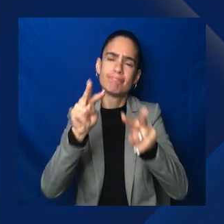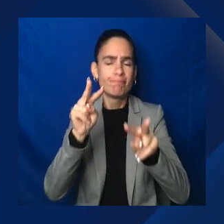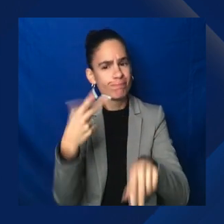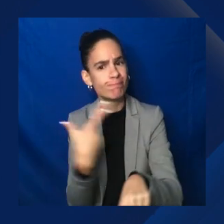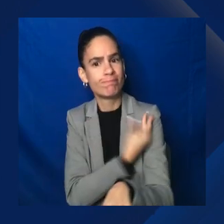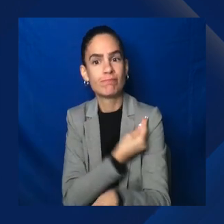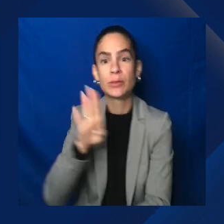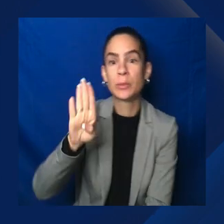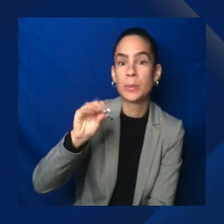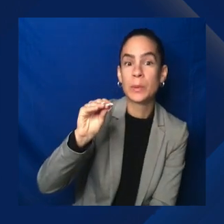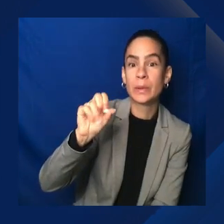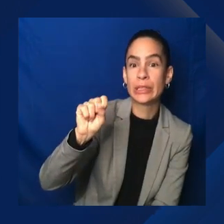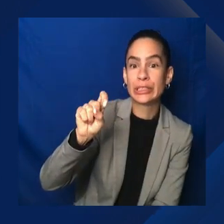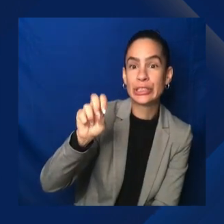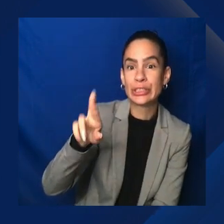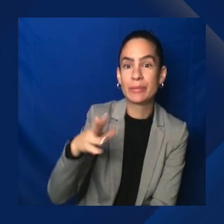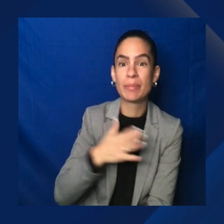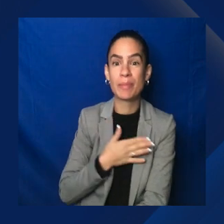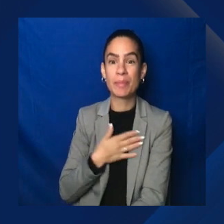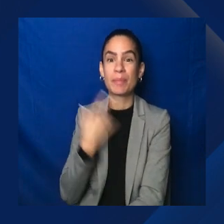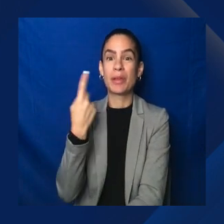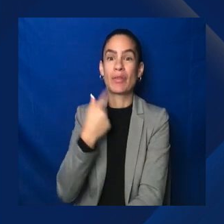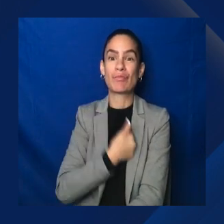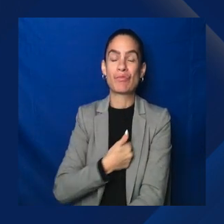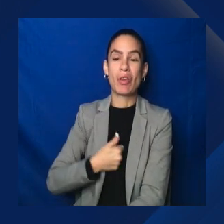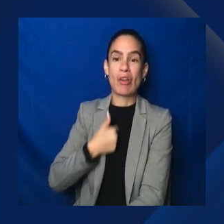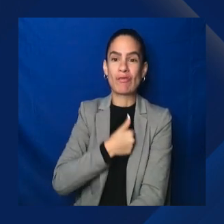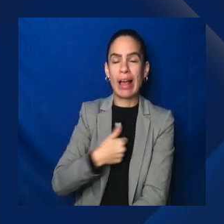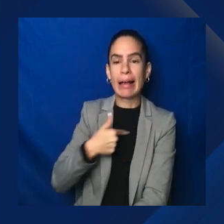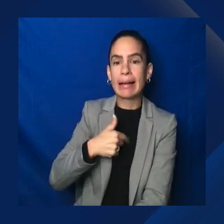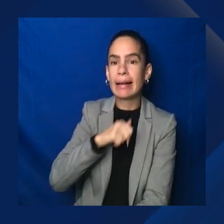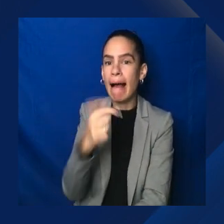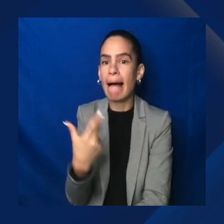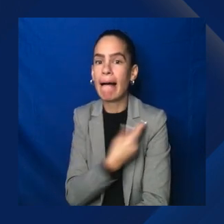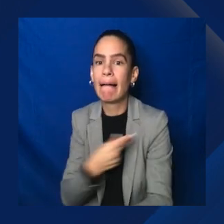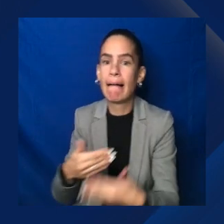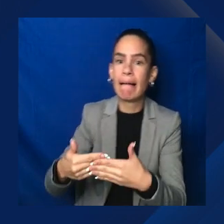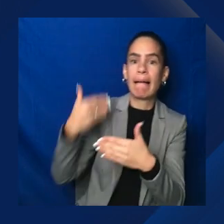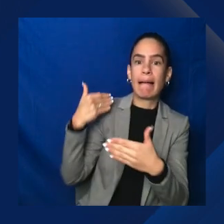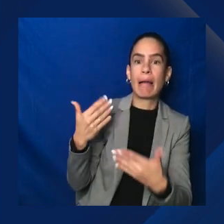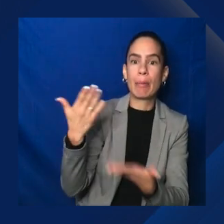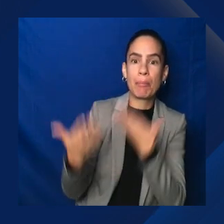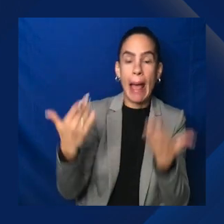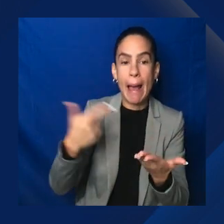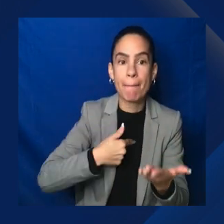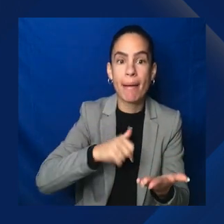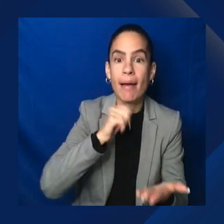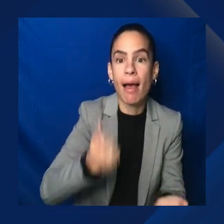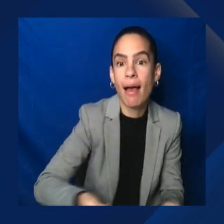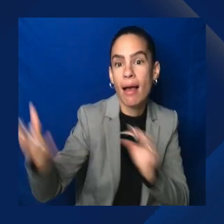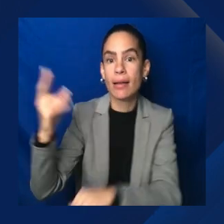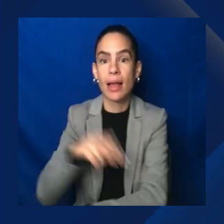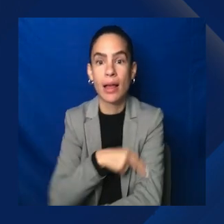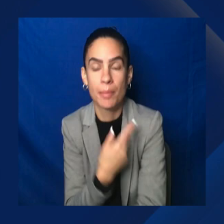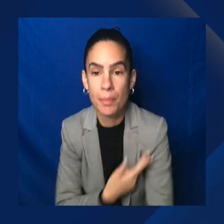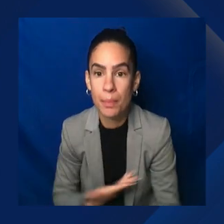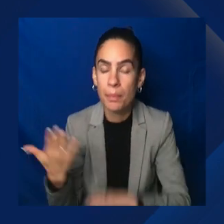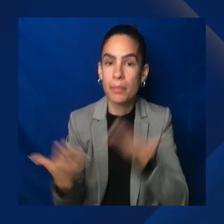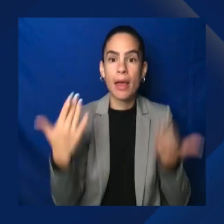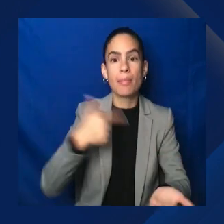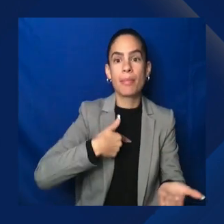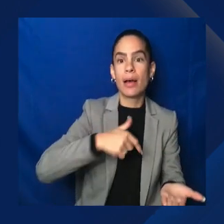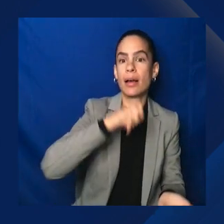sooner, you know, because maybe I wouldn't have been hospitalized and I wouldn't have had to give birth on oxygen with a team of doctors waiting